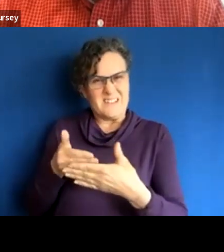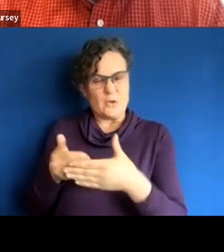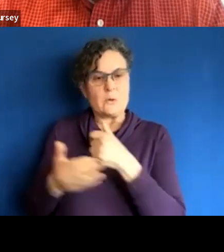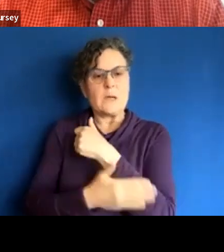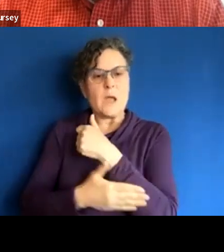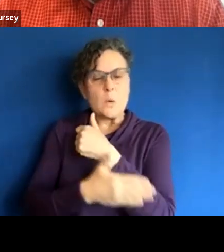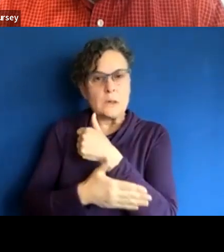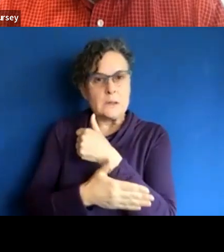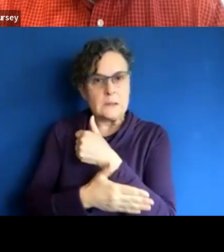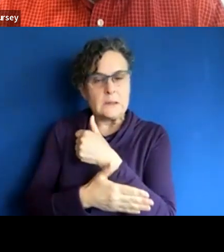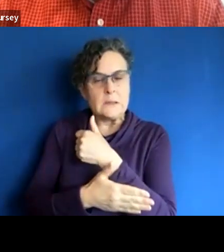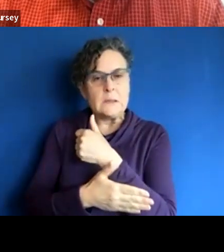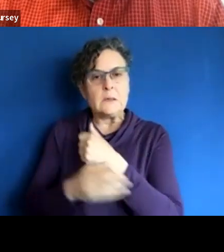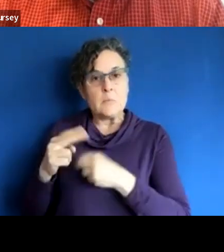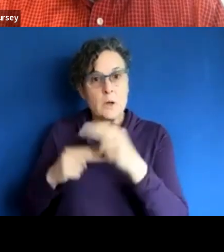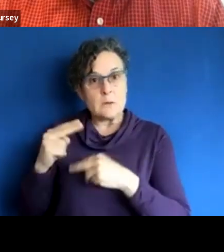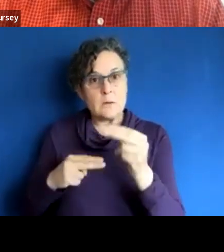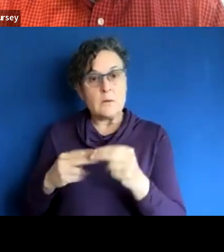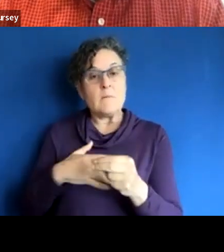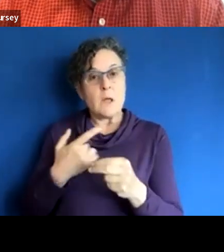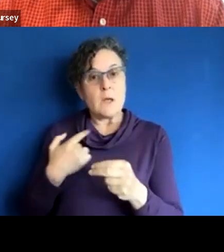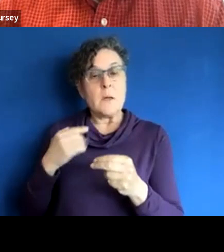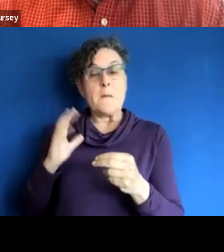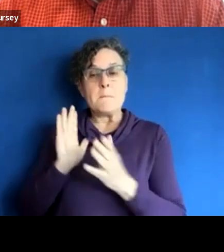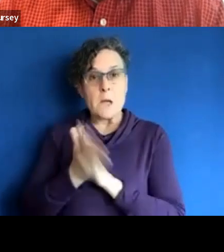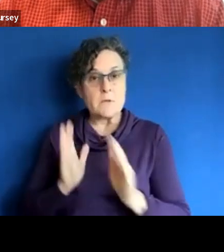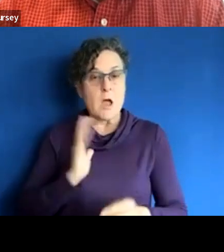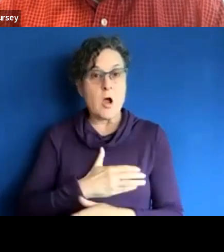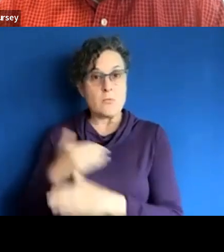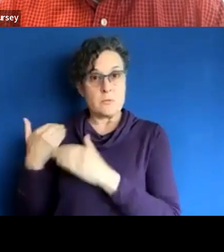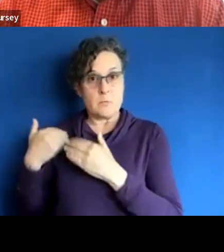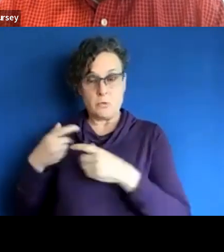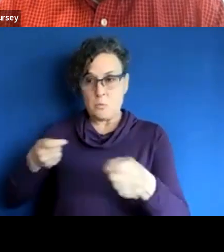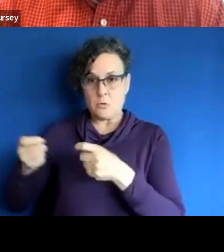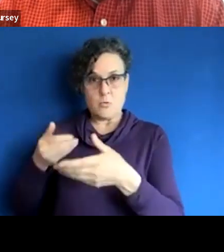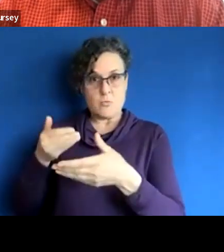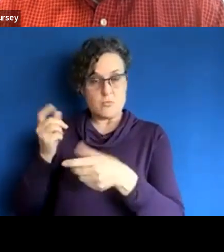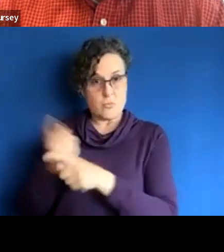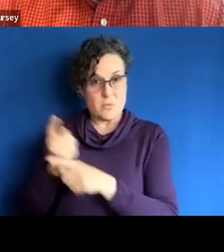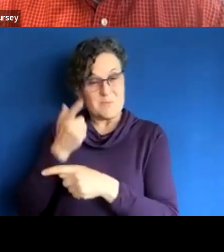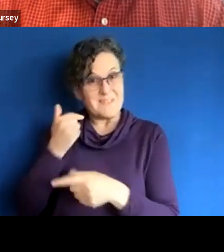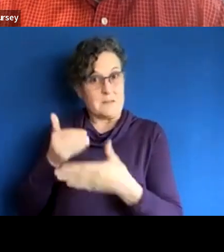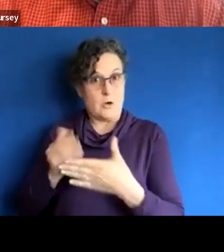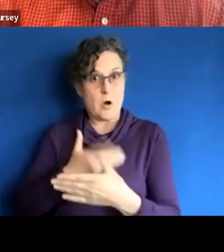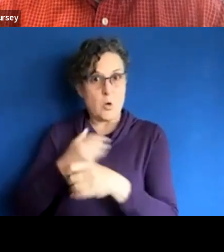puts the responsibility on us to manage it appropriately. And in many ways, I agree.